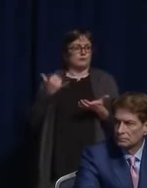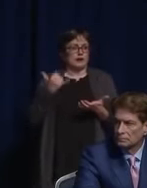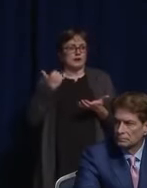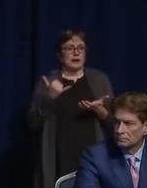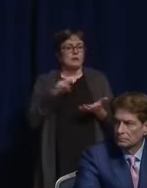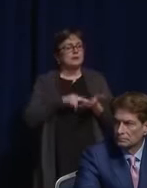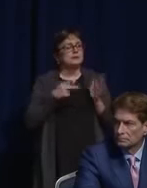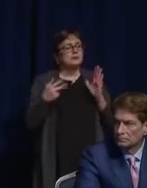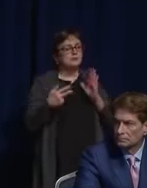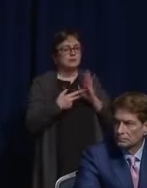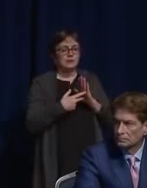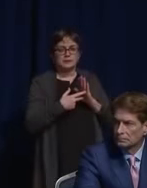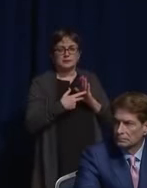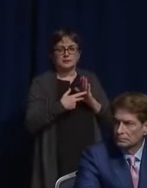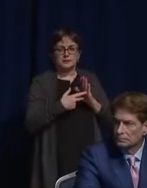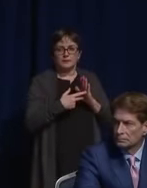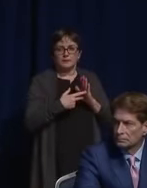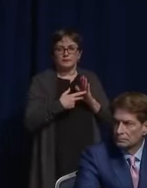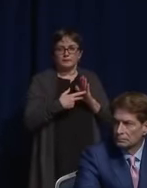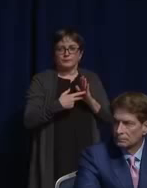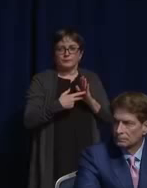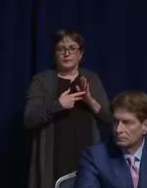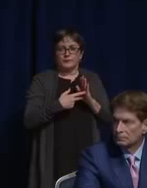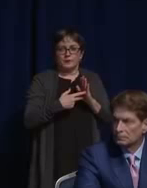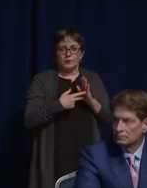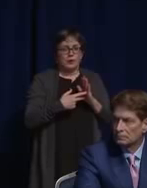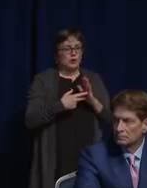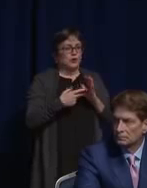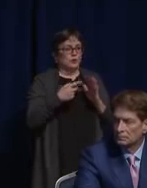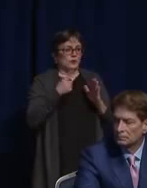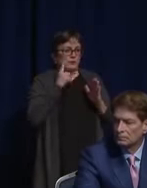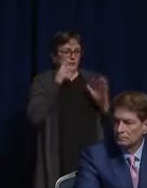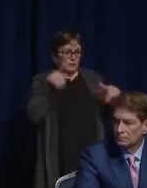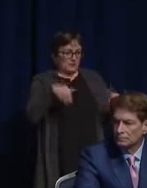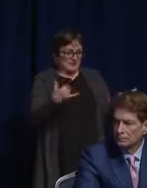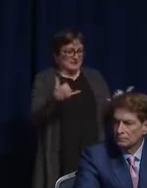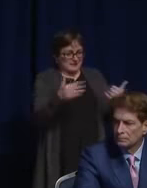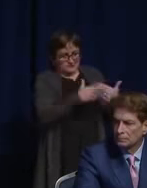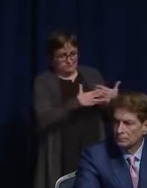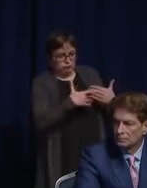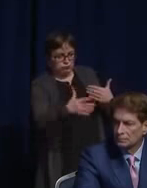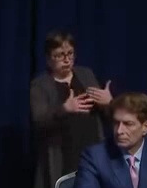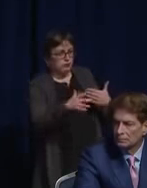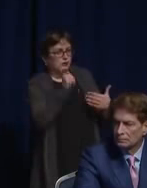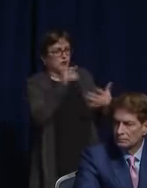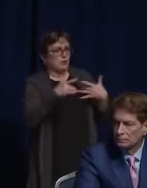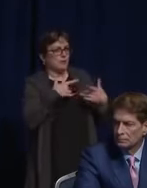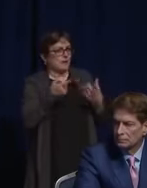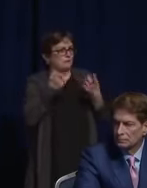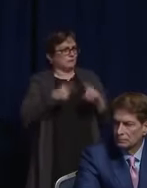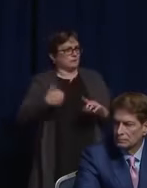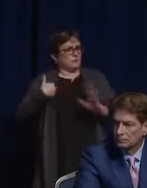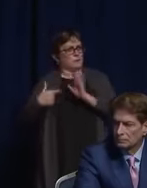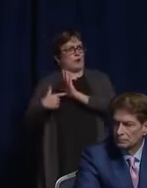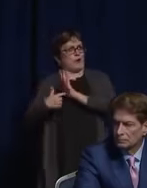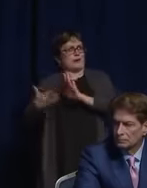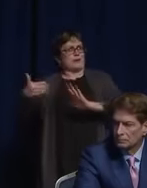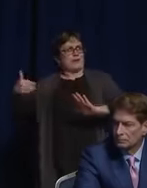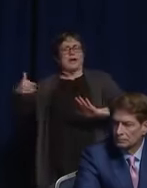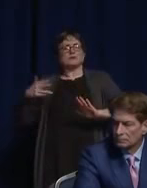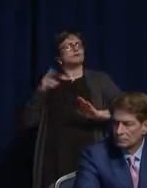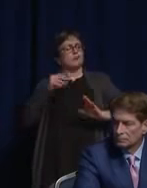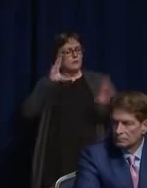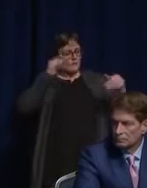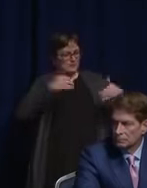right at the point of attack, not worry about the back end meter that is running right now in New Jersey, but to be there for our